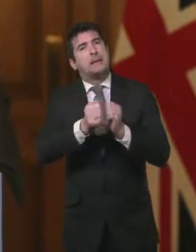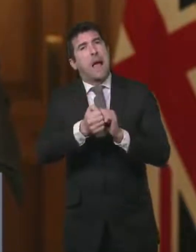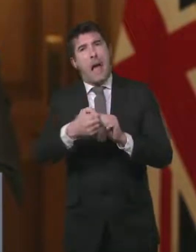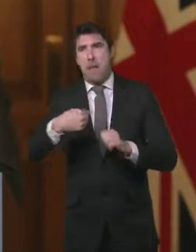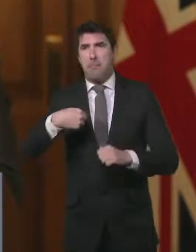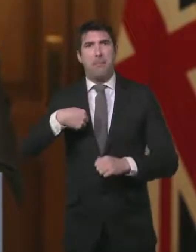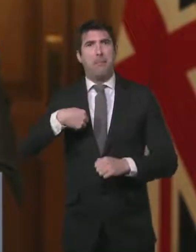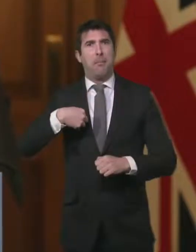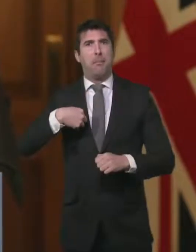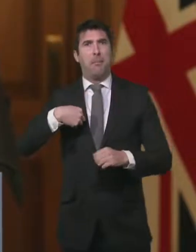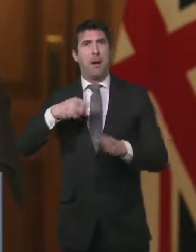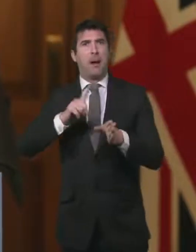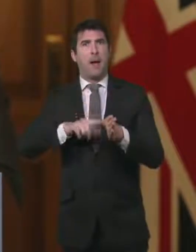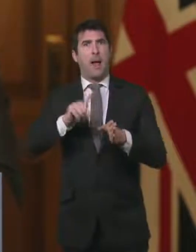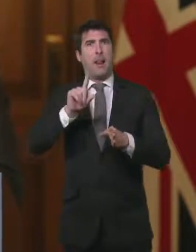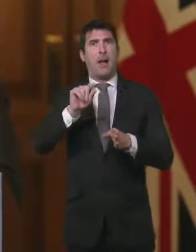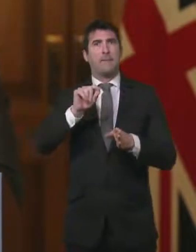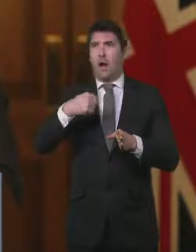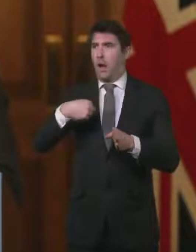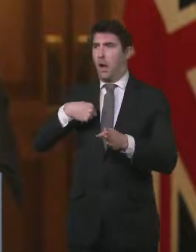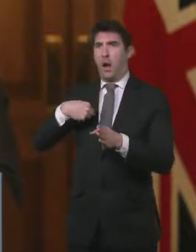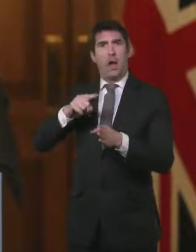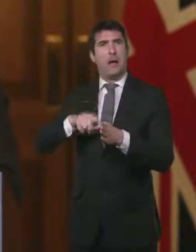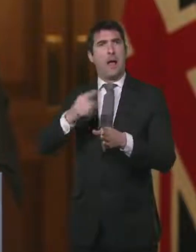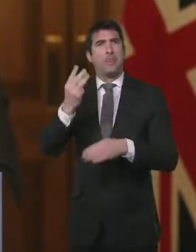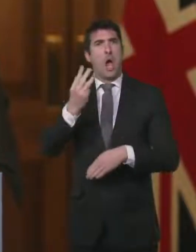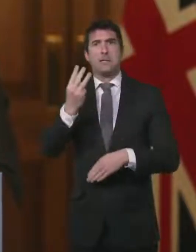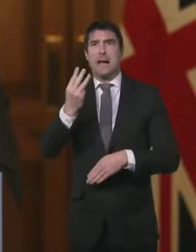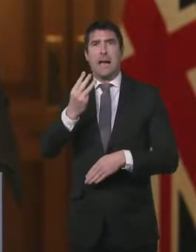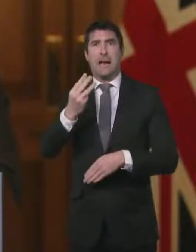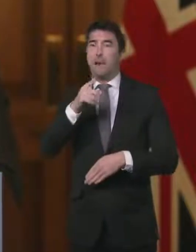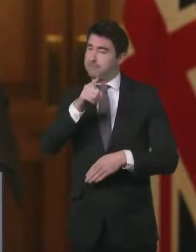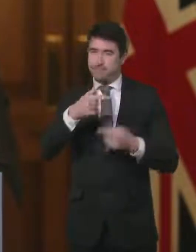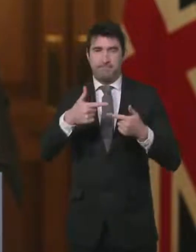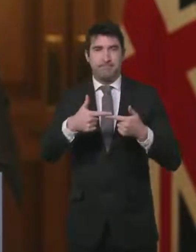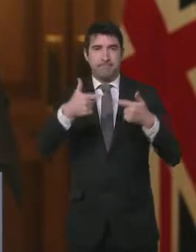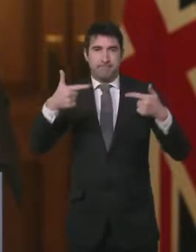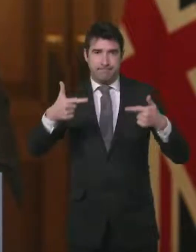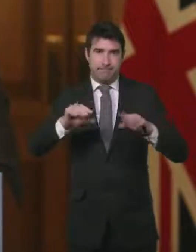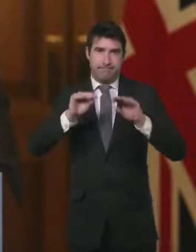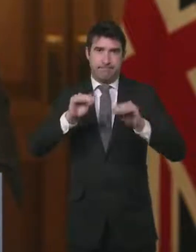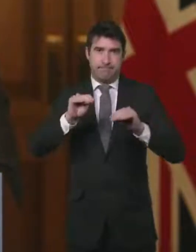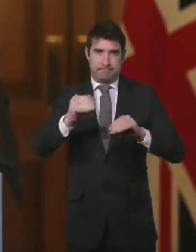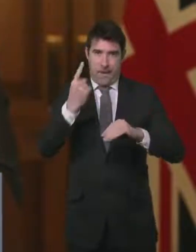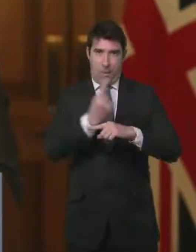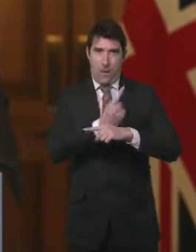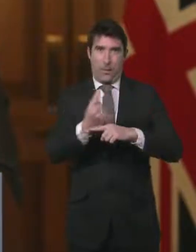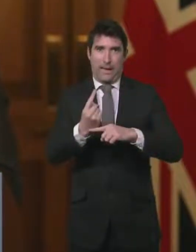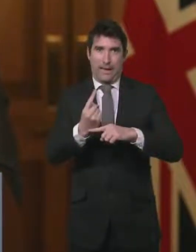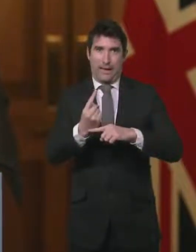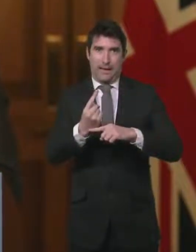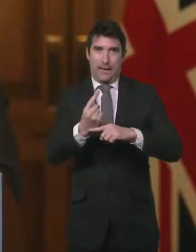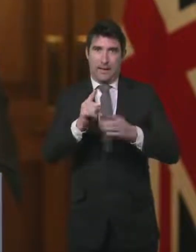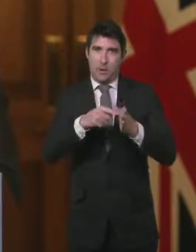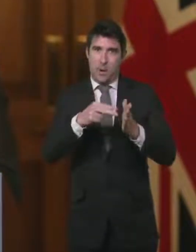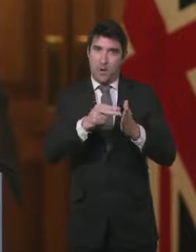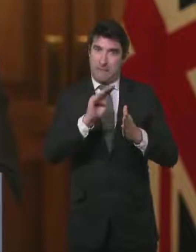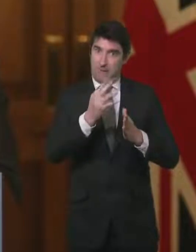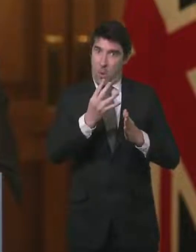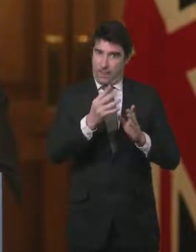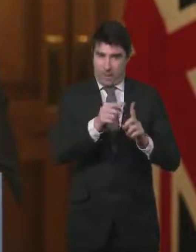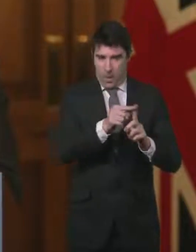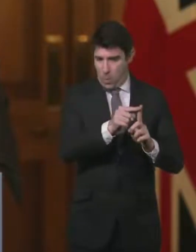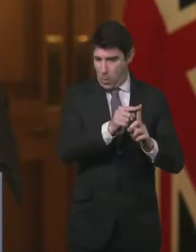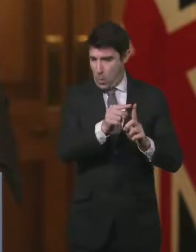learn whatever remotely during their the first week of thing is term they should be learning and in return that to the year. classroom from And then the everyone 11th can of watch it. They January. can all have notebooks and The